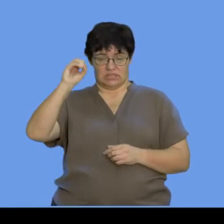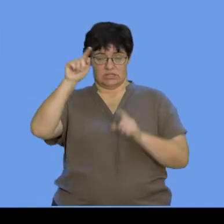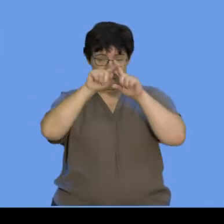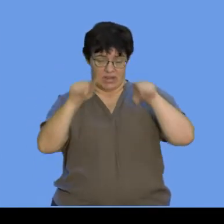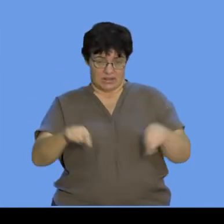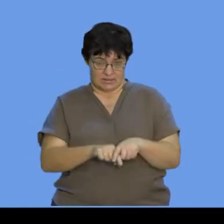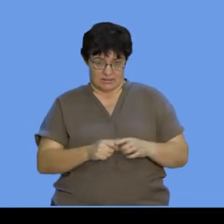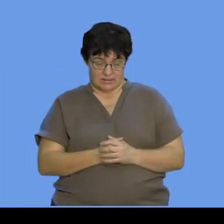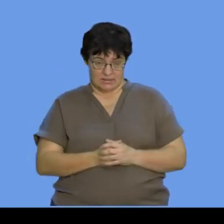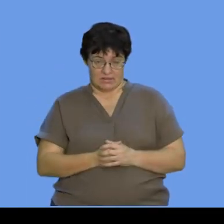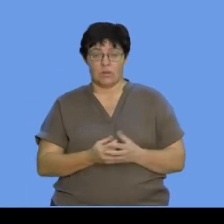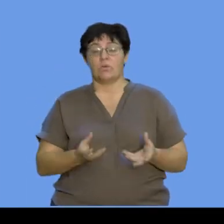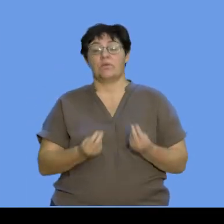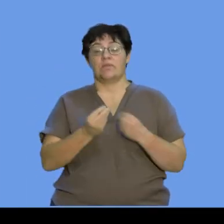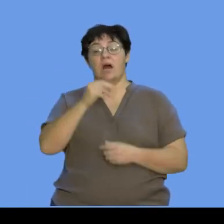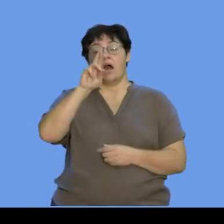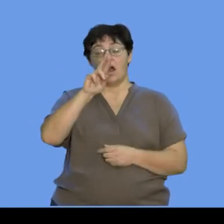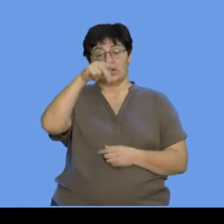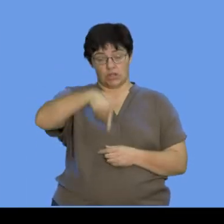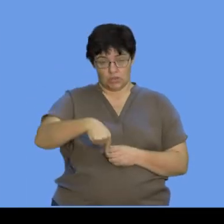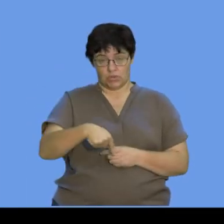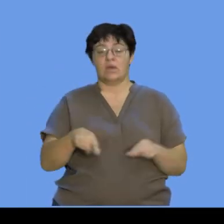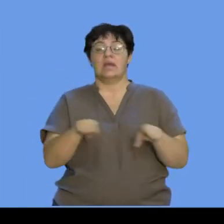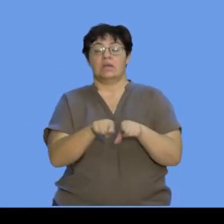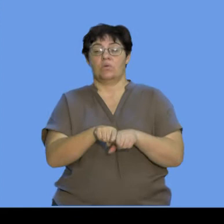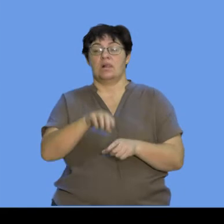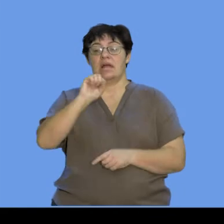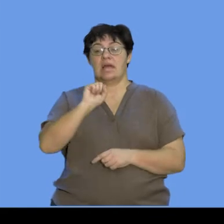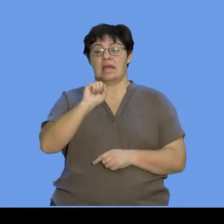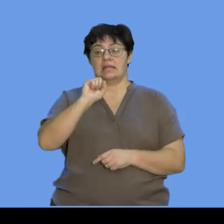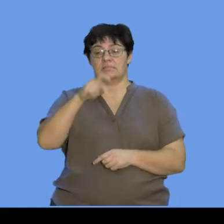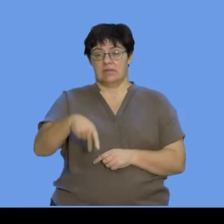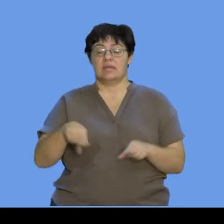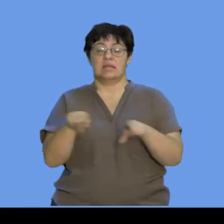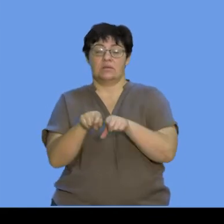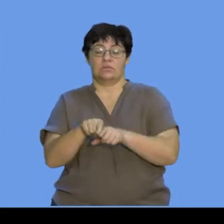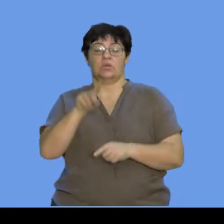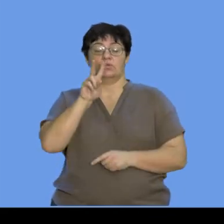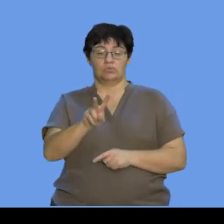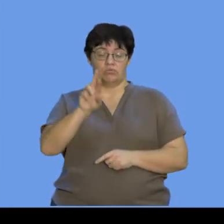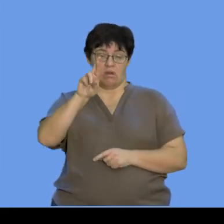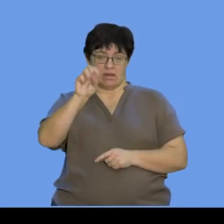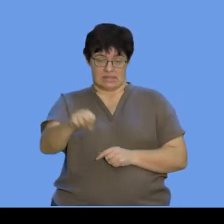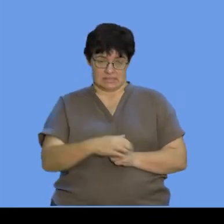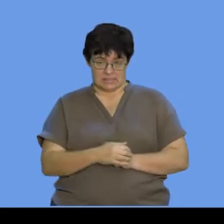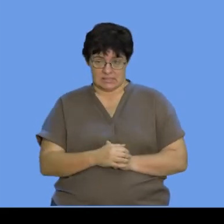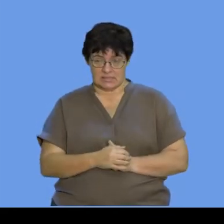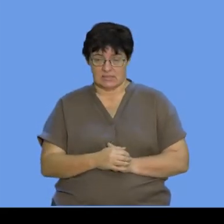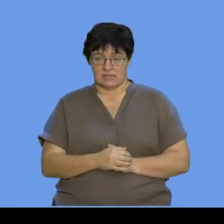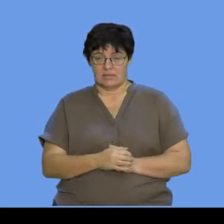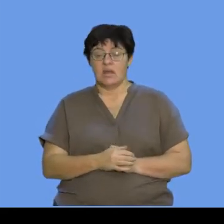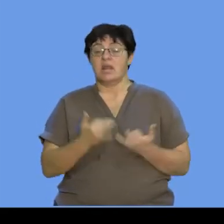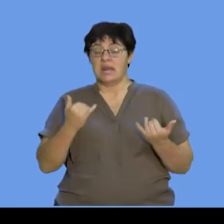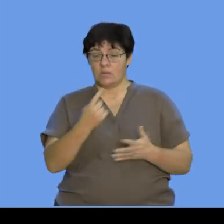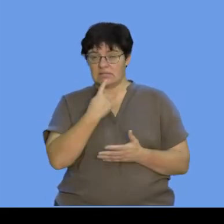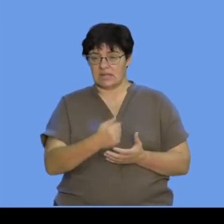right? With RQ being equal to SP, which is equals to 2RS. So what will I do? I